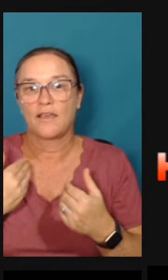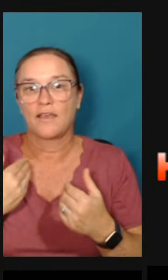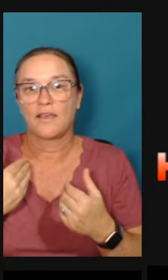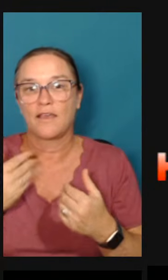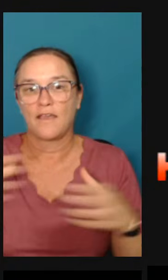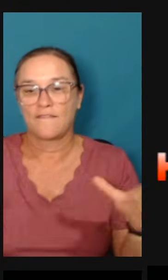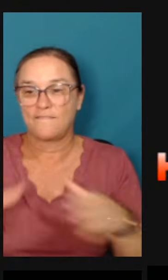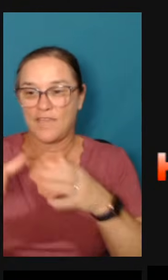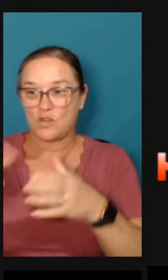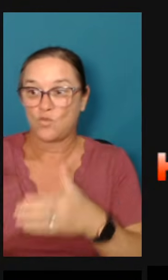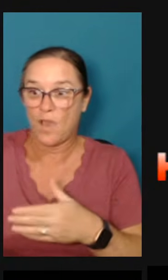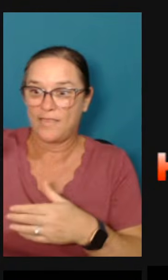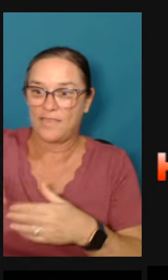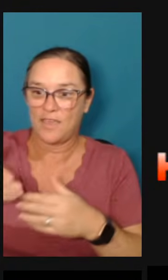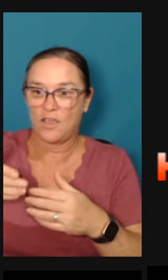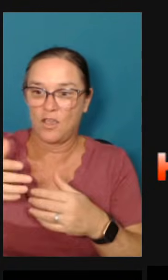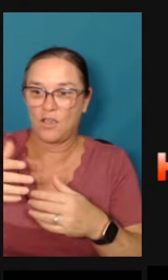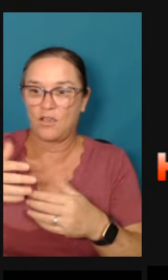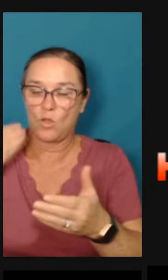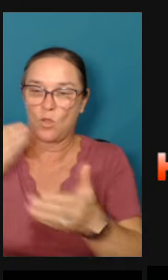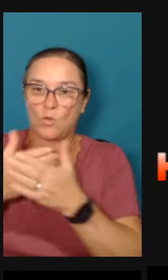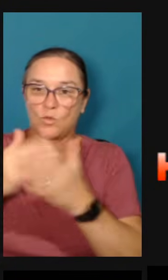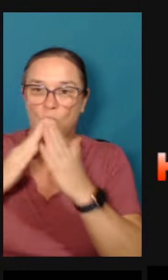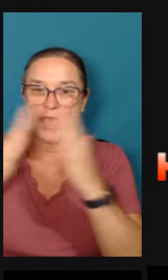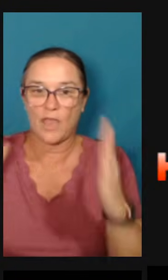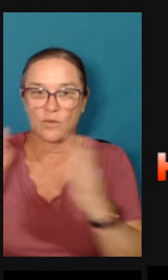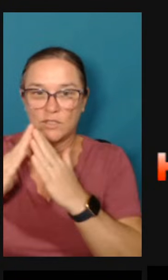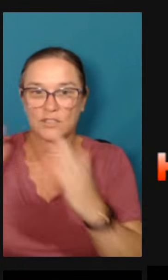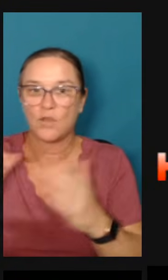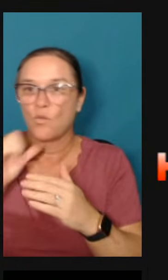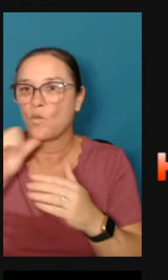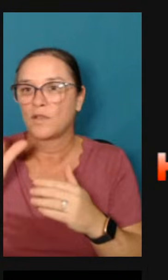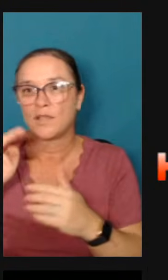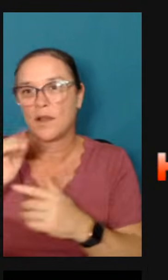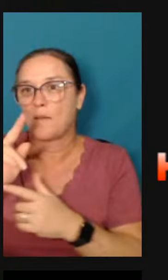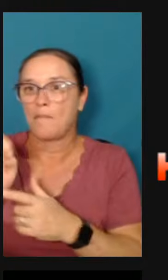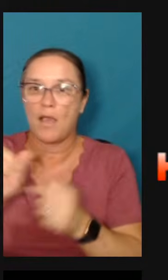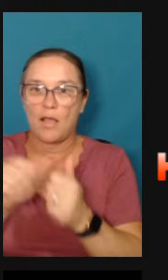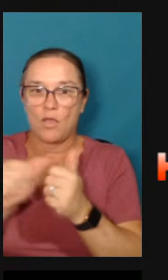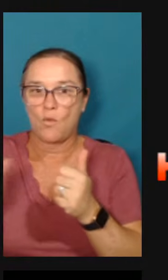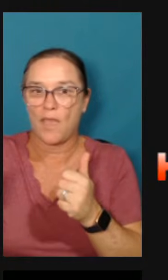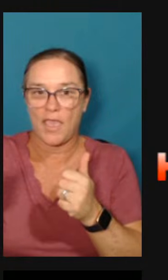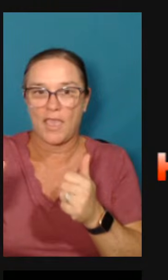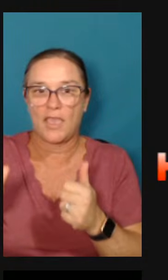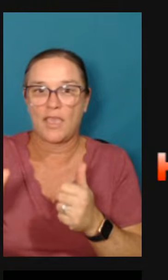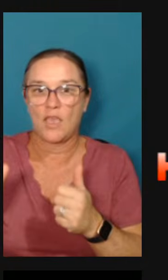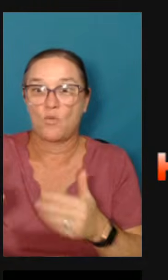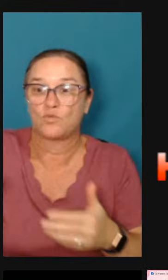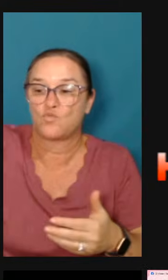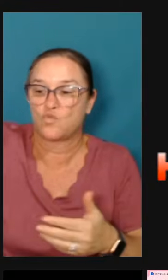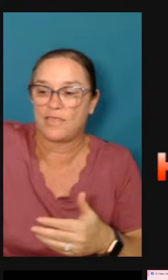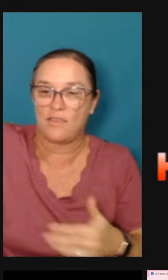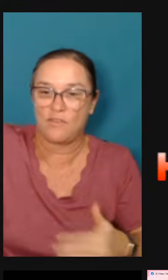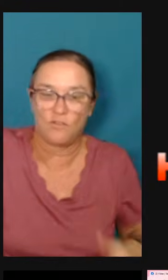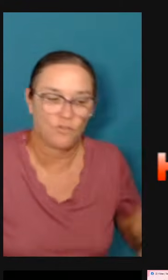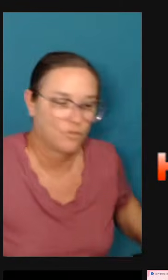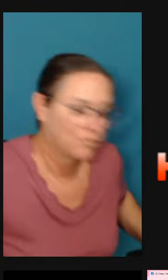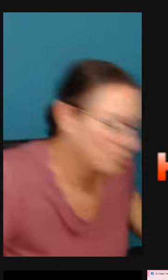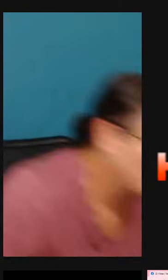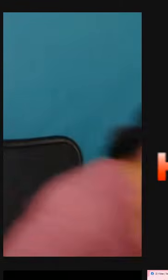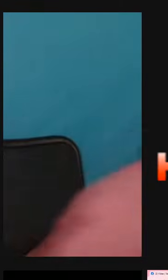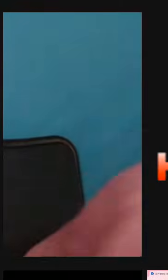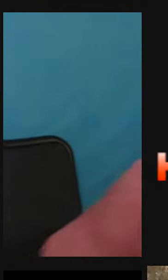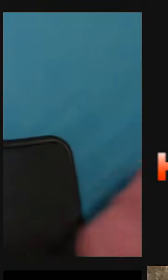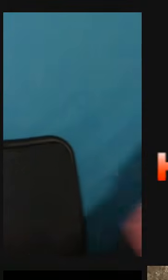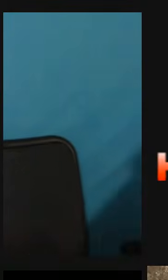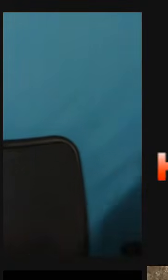people, right on top of houses. It wasn't a mile away. It was right there. So let's